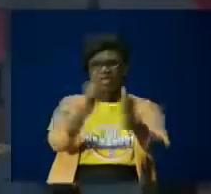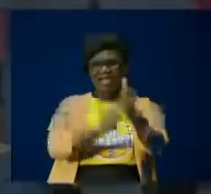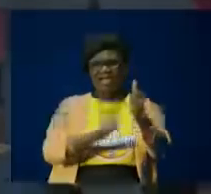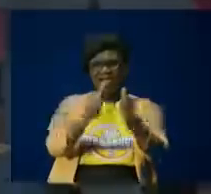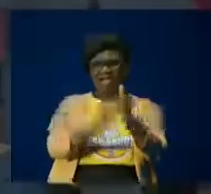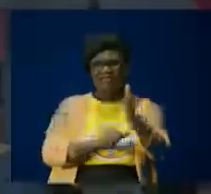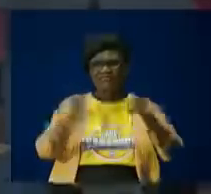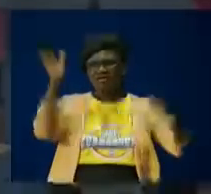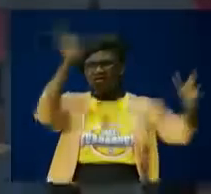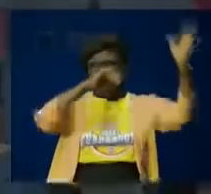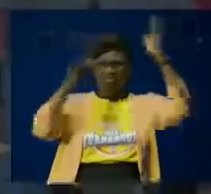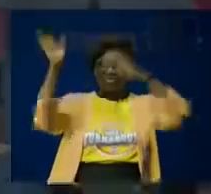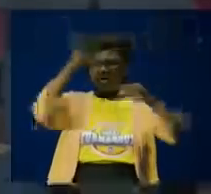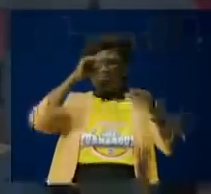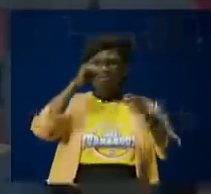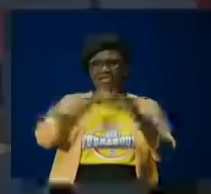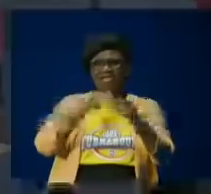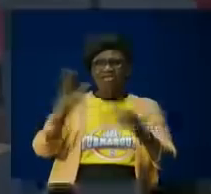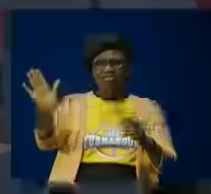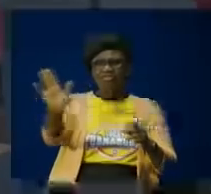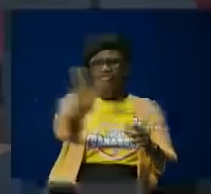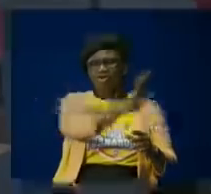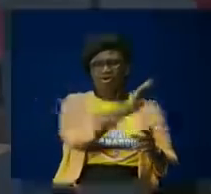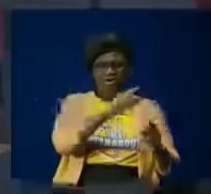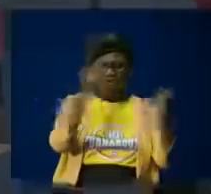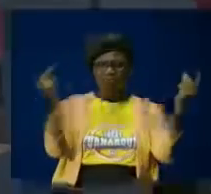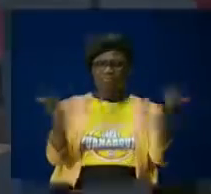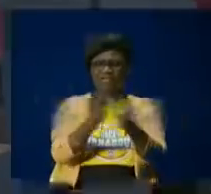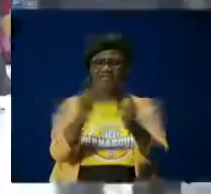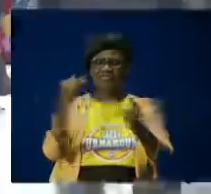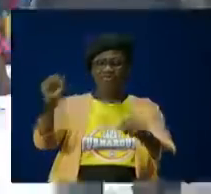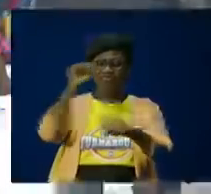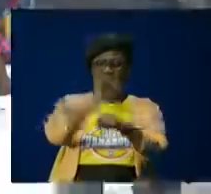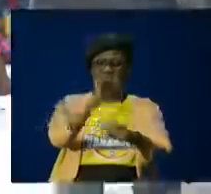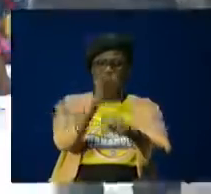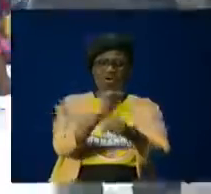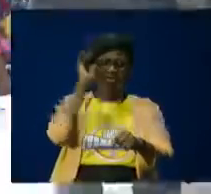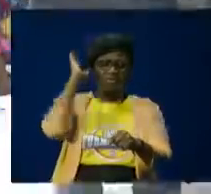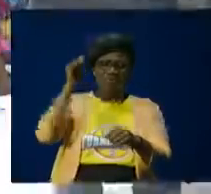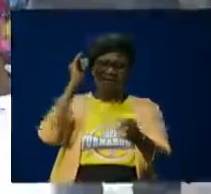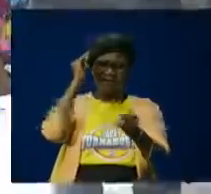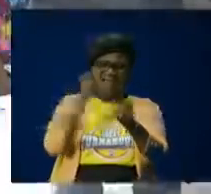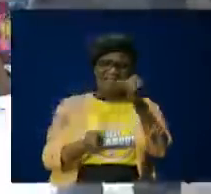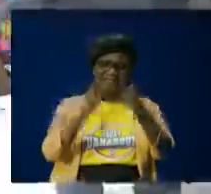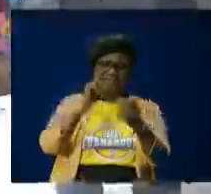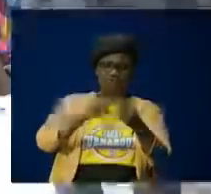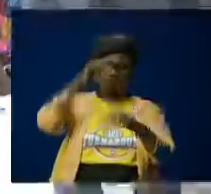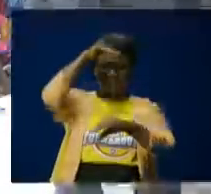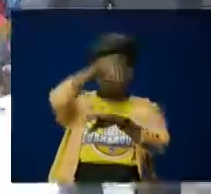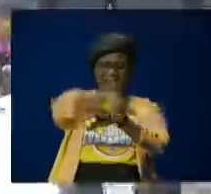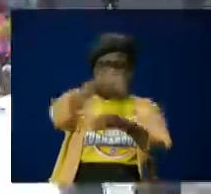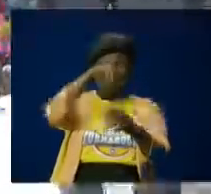Every storm in your place of work will end tonight.